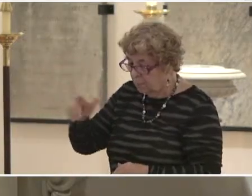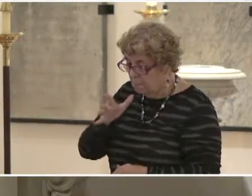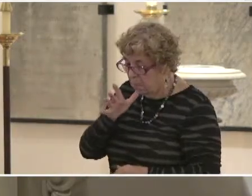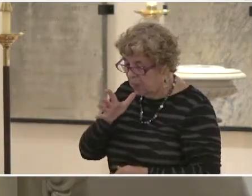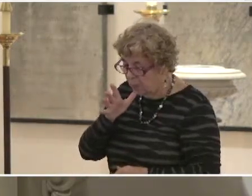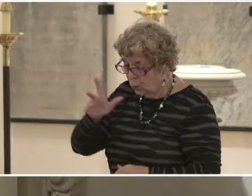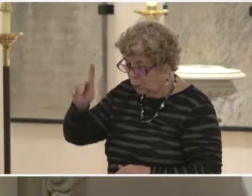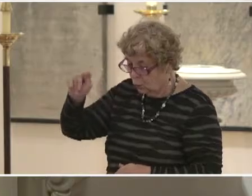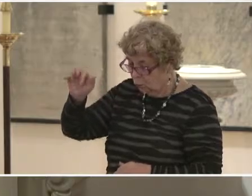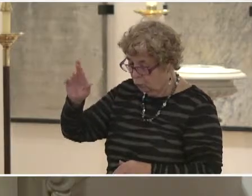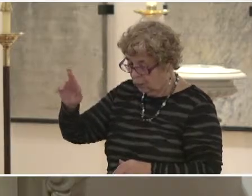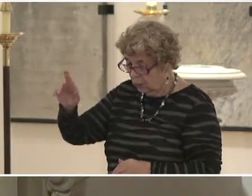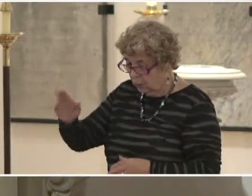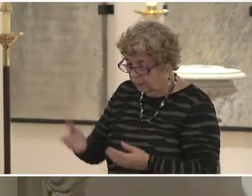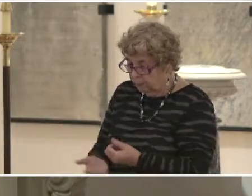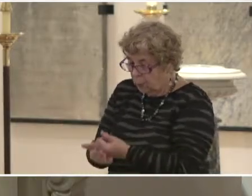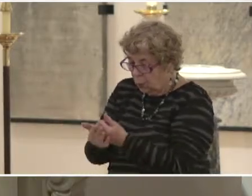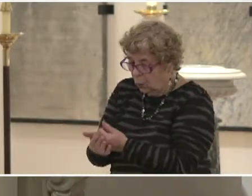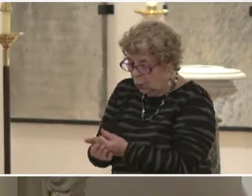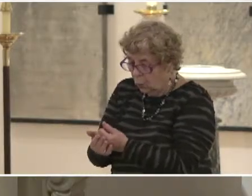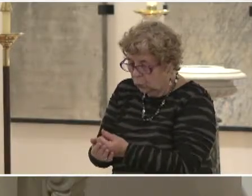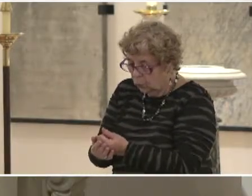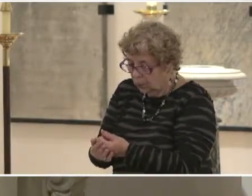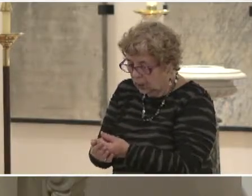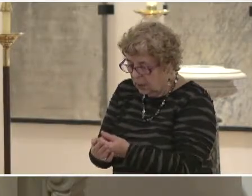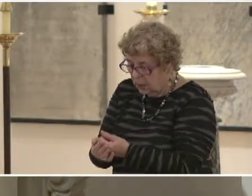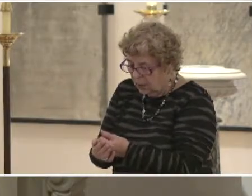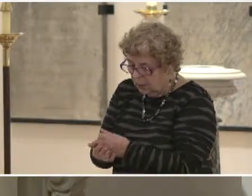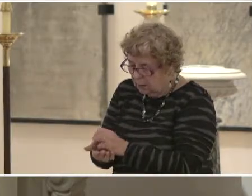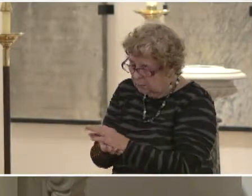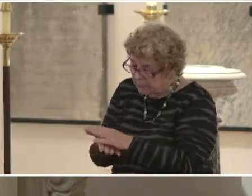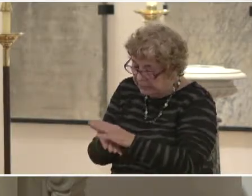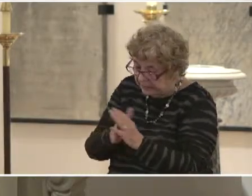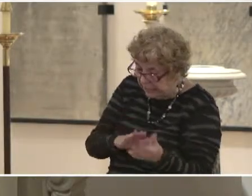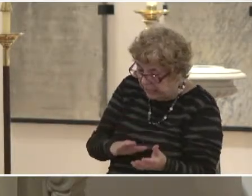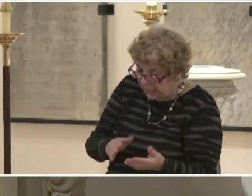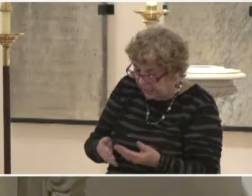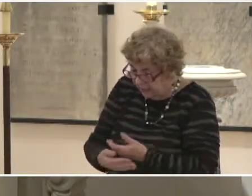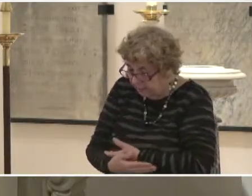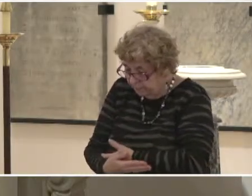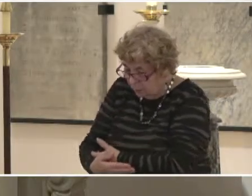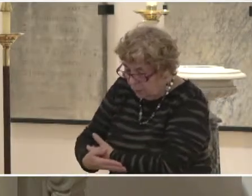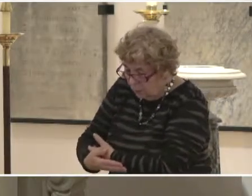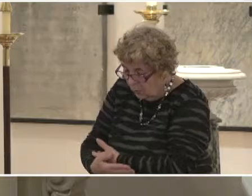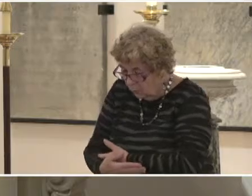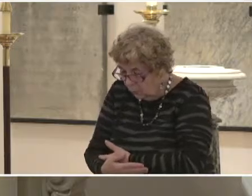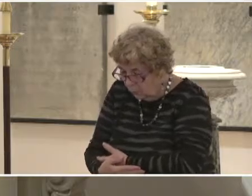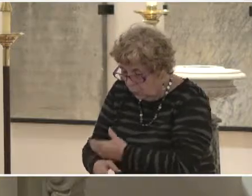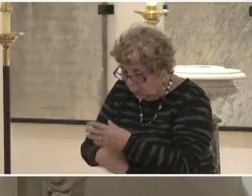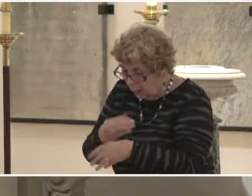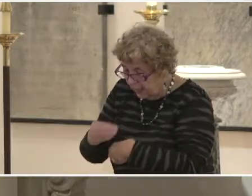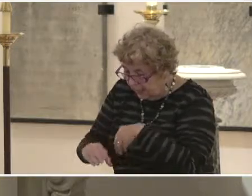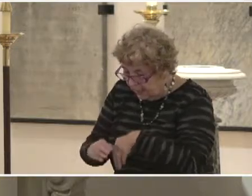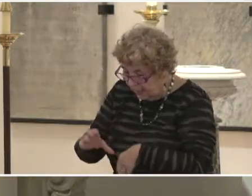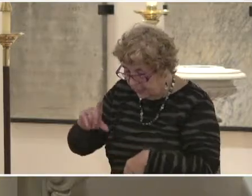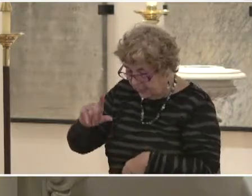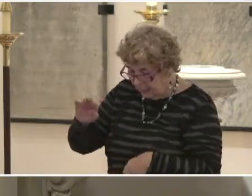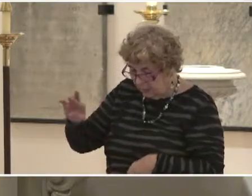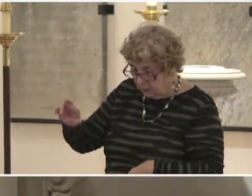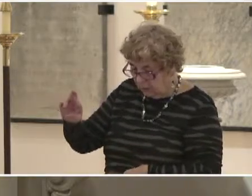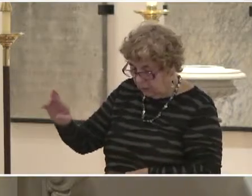mighty acts? What if faith isn't even the ability to conjure up feelings of closeness to